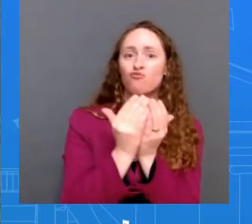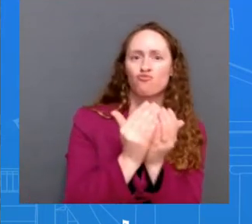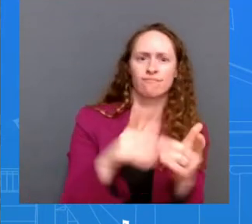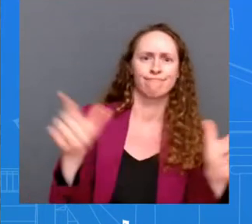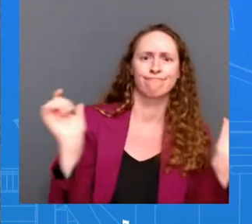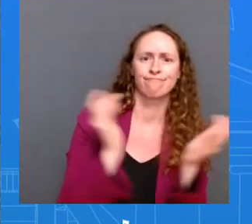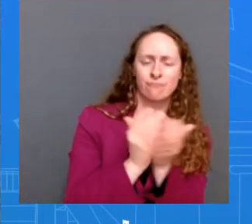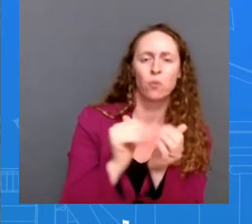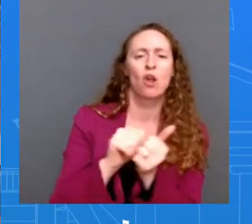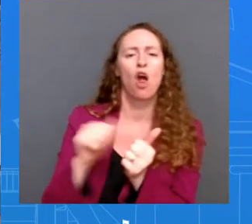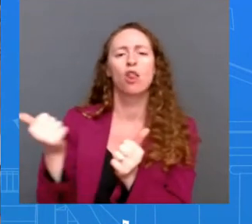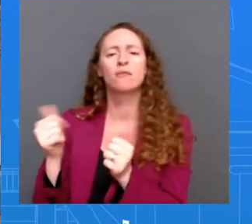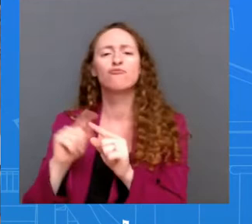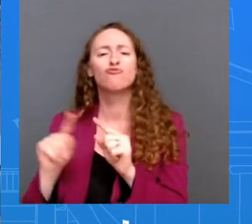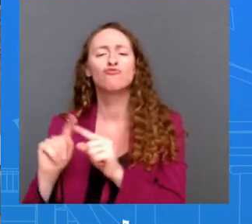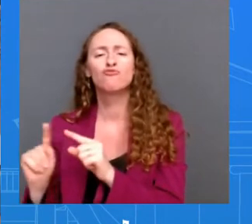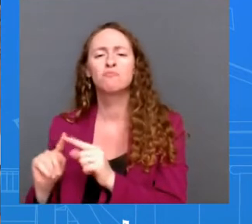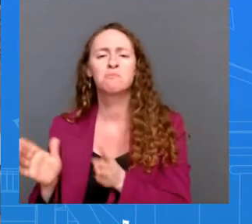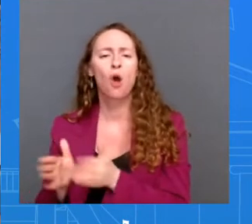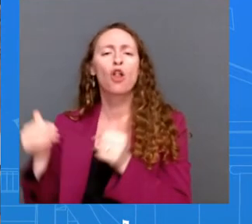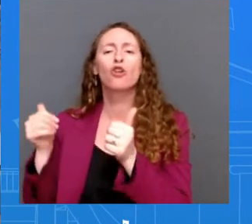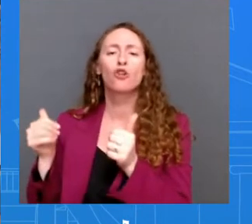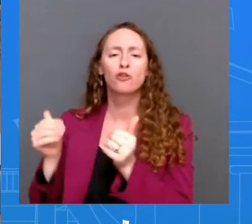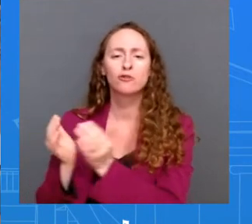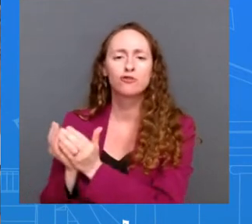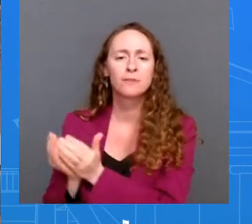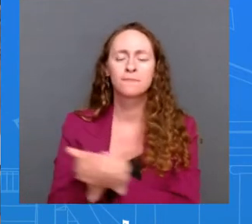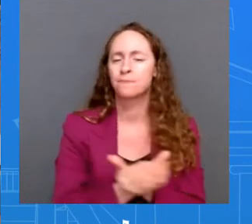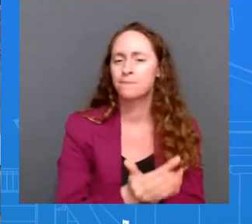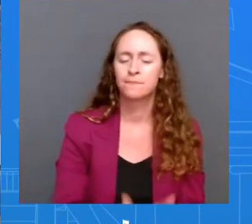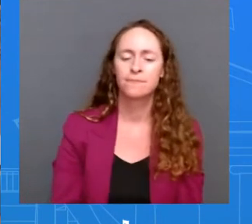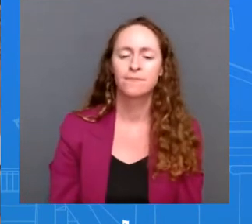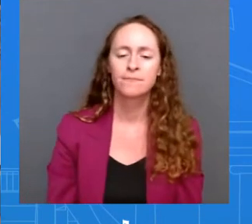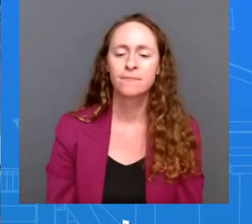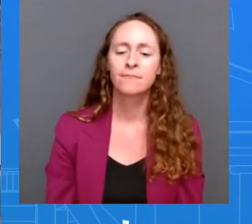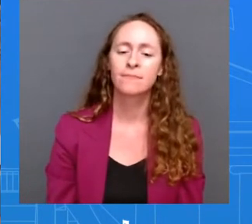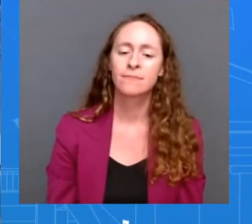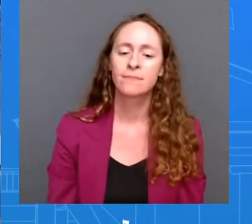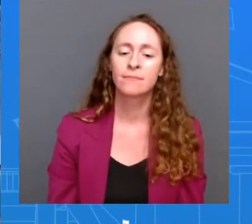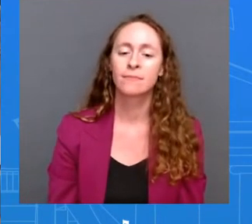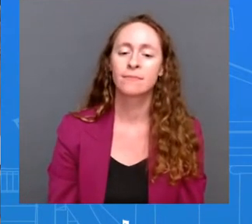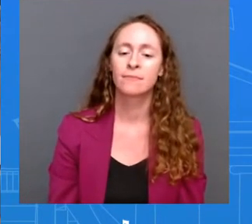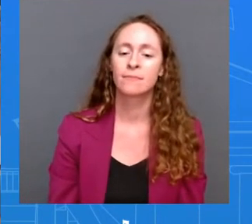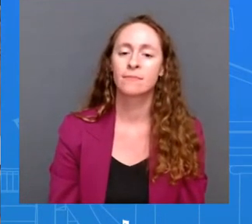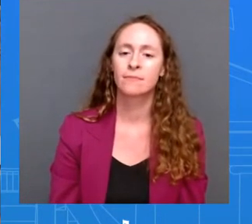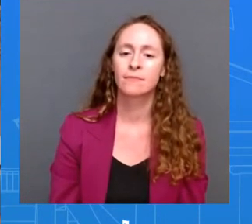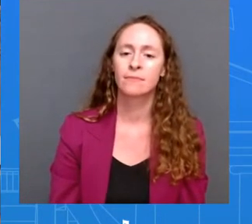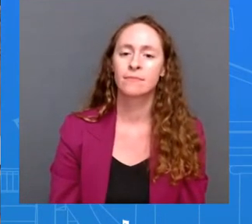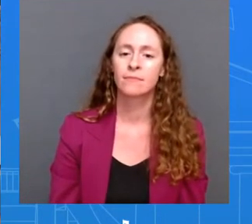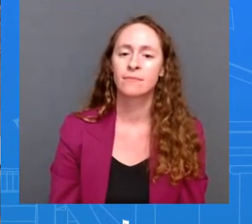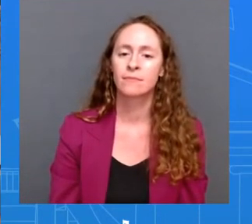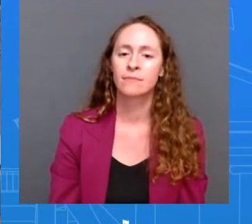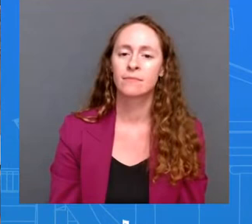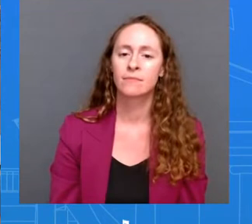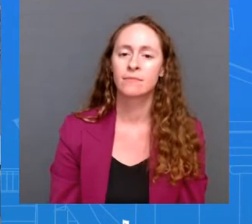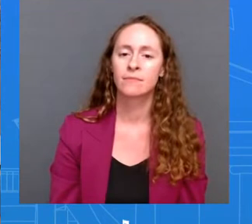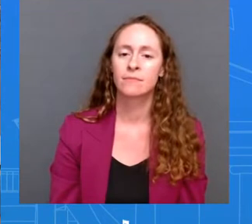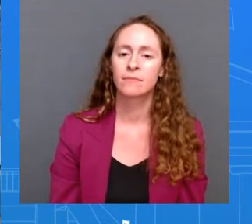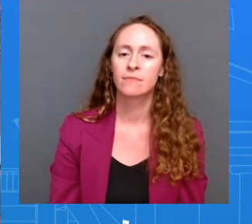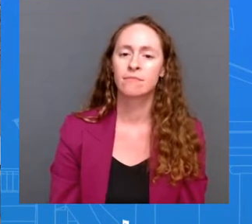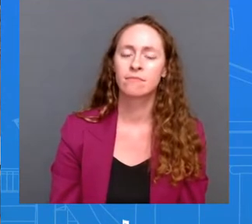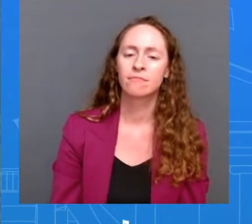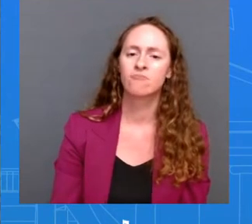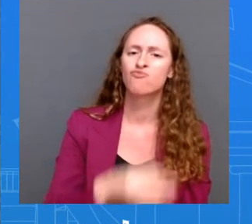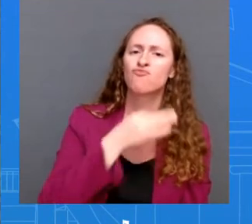providing to Taiwan in terms of protecting it in the context of cyber security attacks? I think that's also something that the Taiwanese are concerned